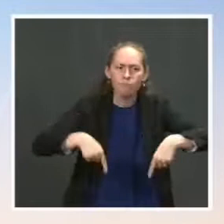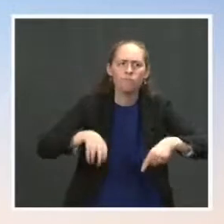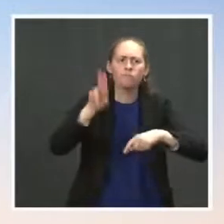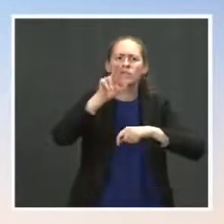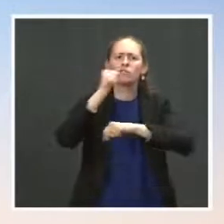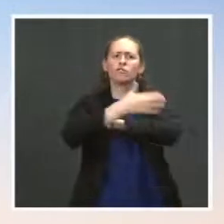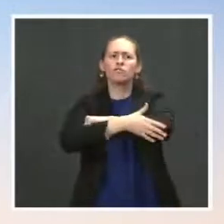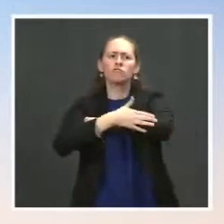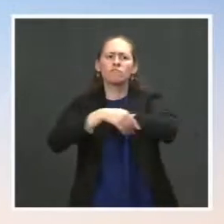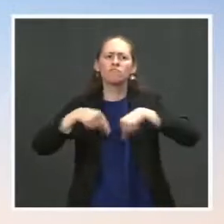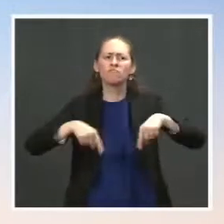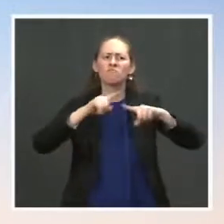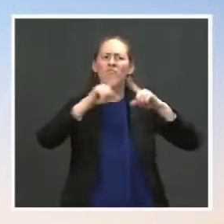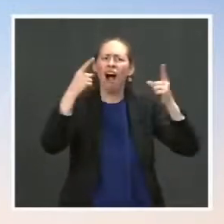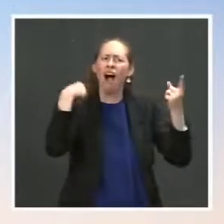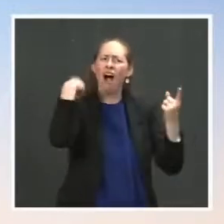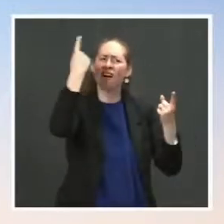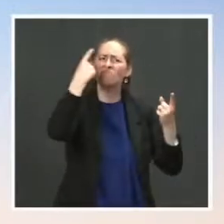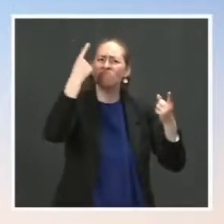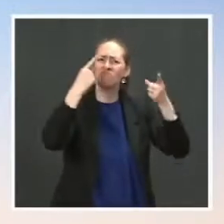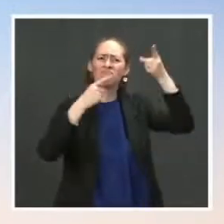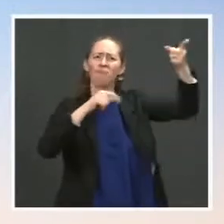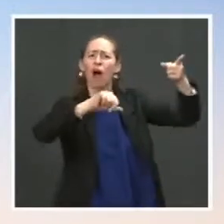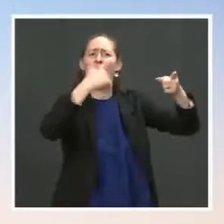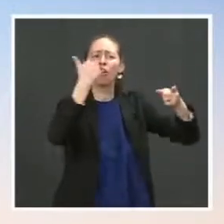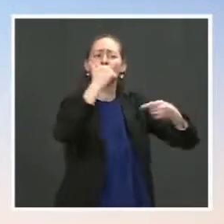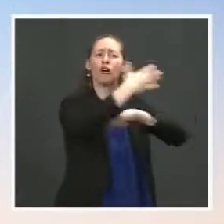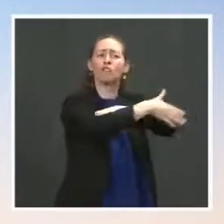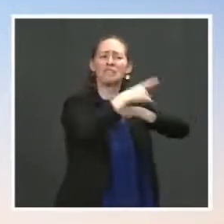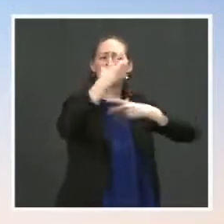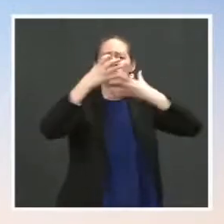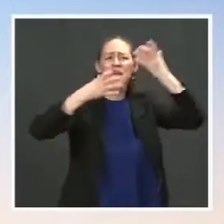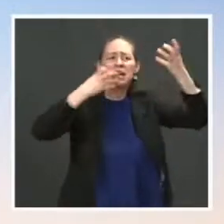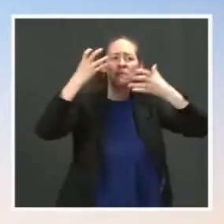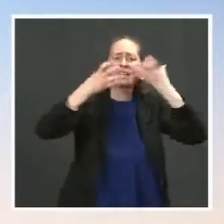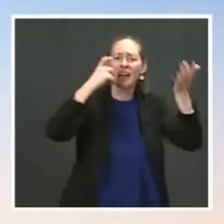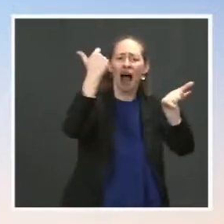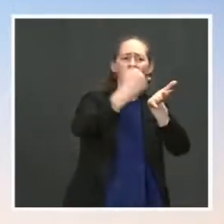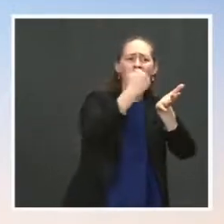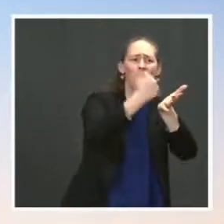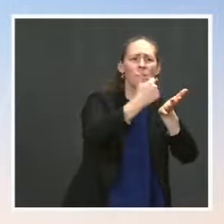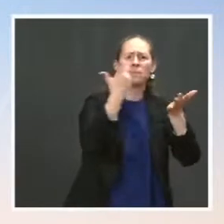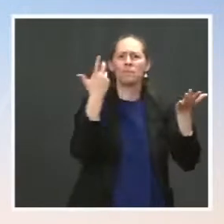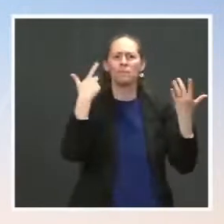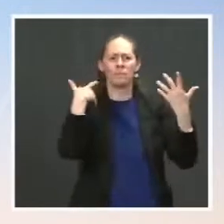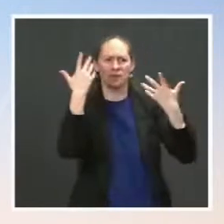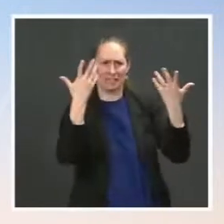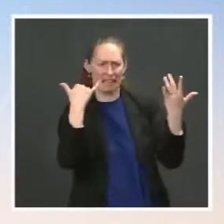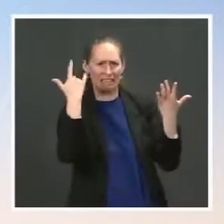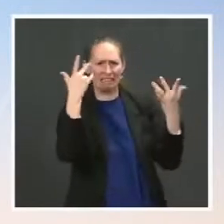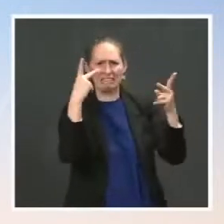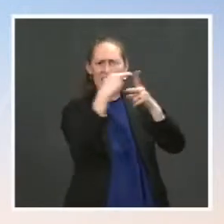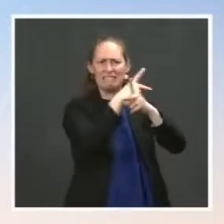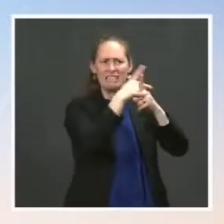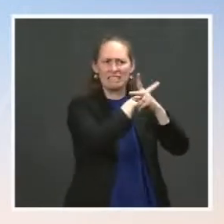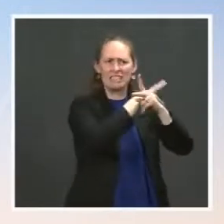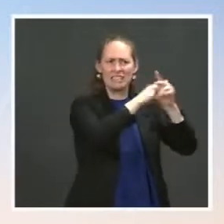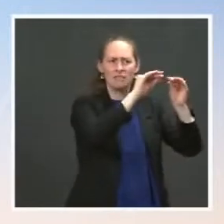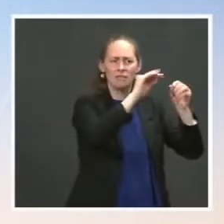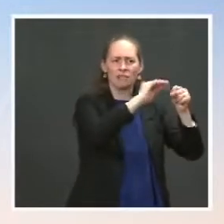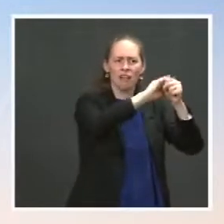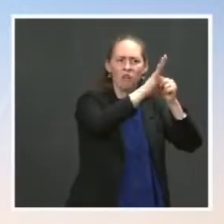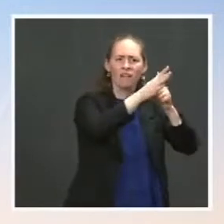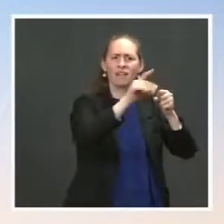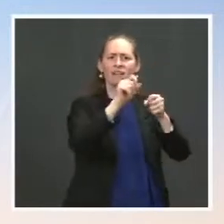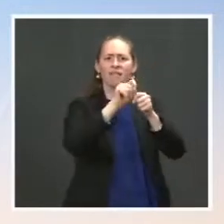global needs, particularly at a time when China and Russia, as you know, is increasing in terms of their vaccine diplomacy?